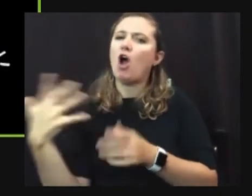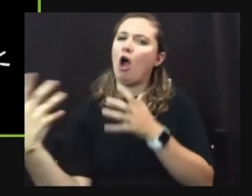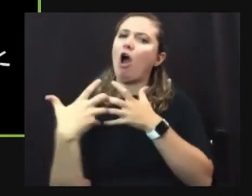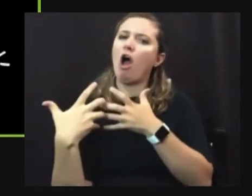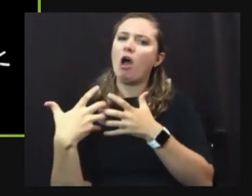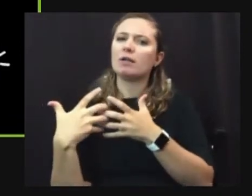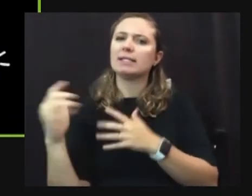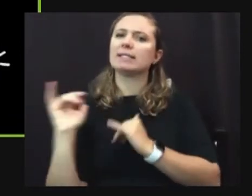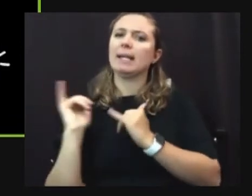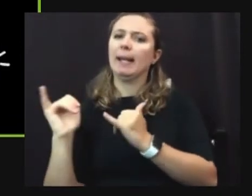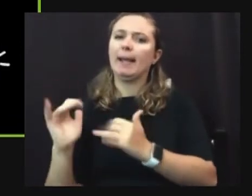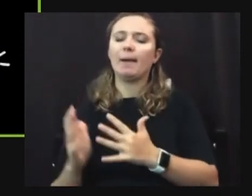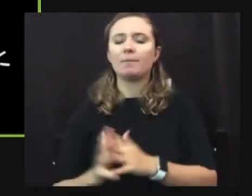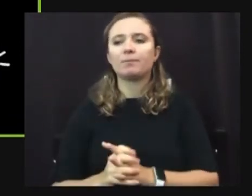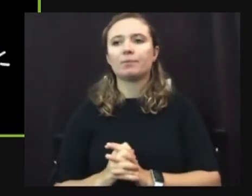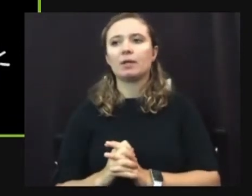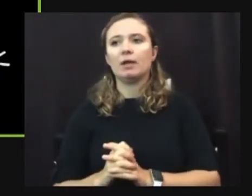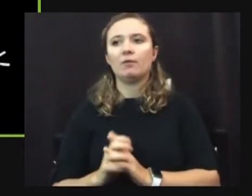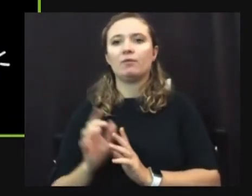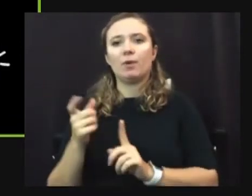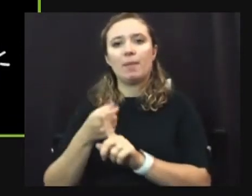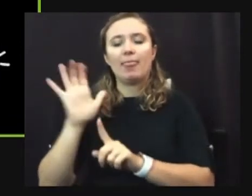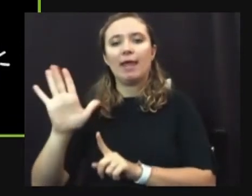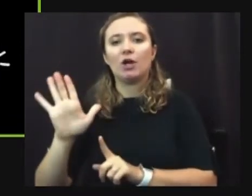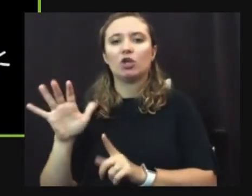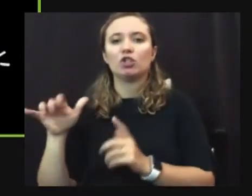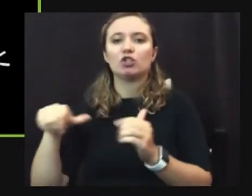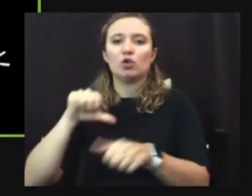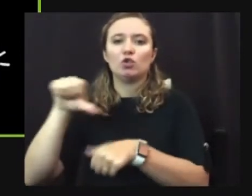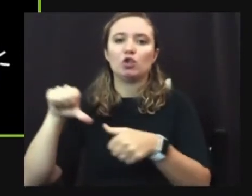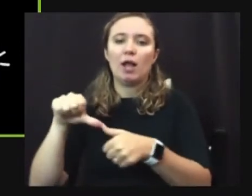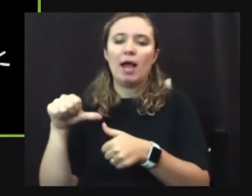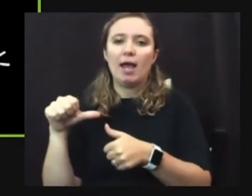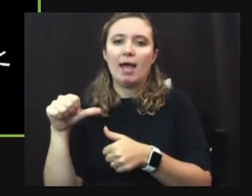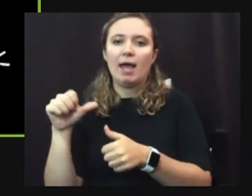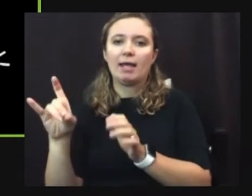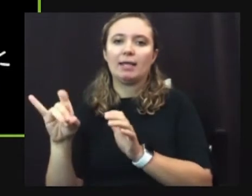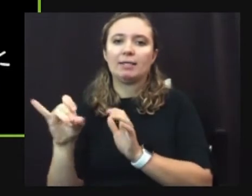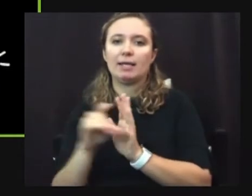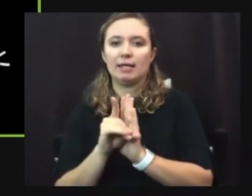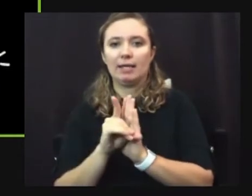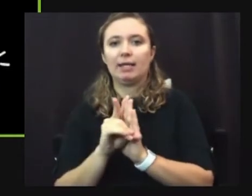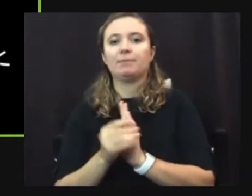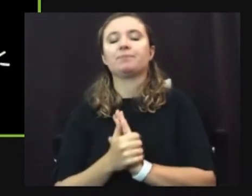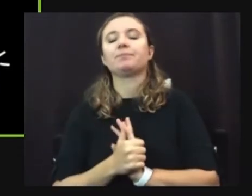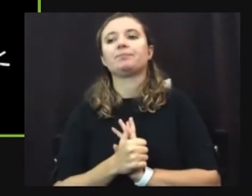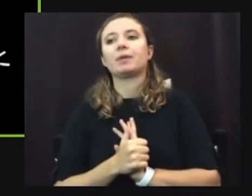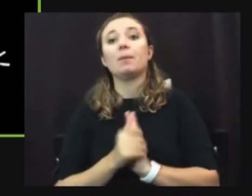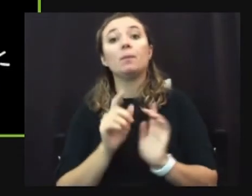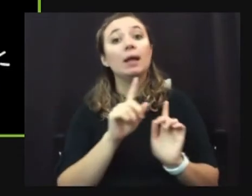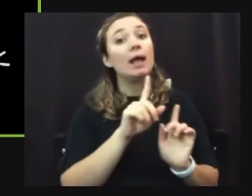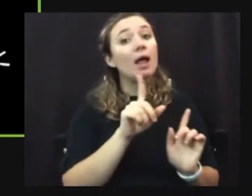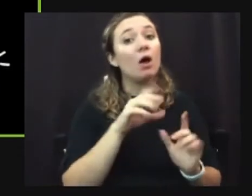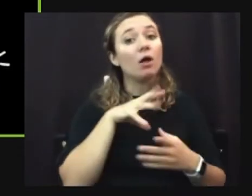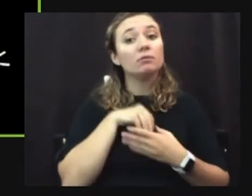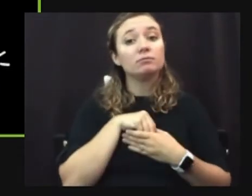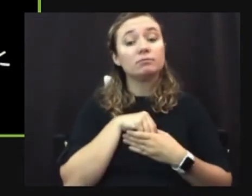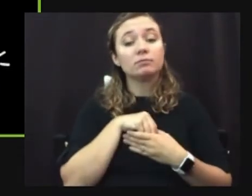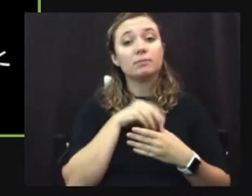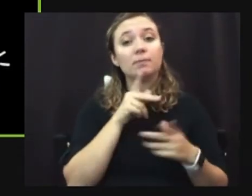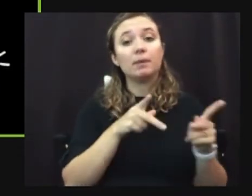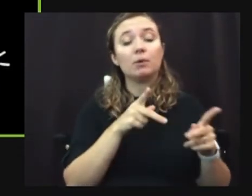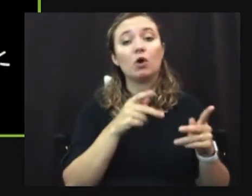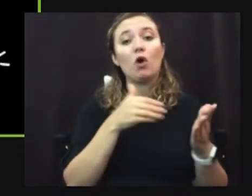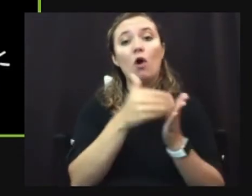collective social identity. Whereas autistic people are empathizing with often